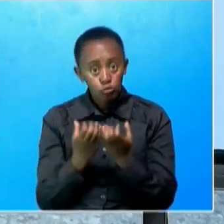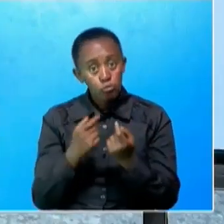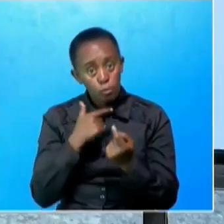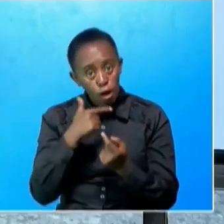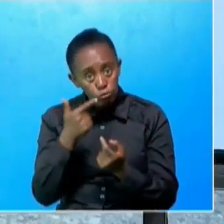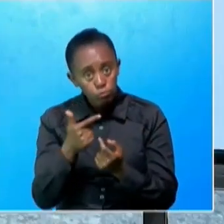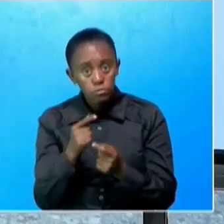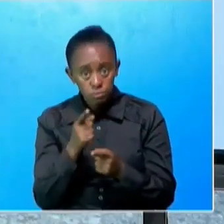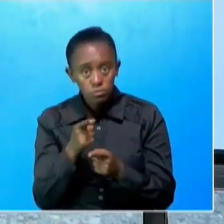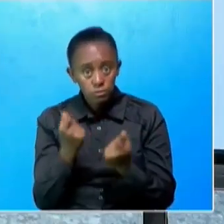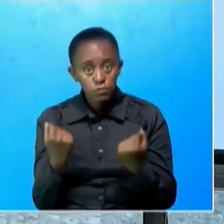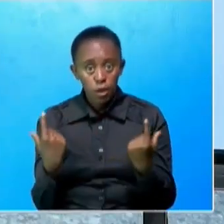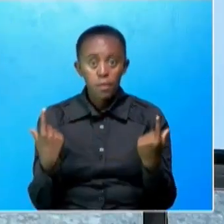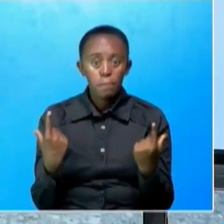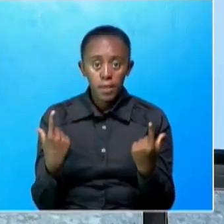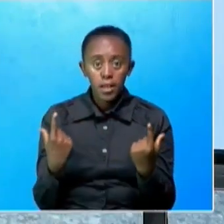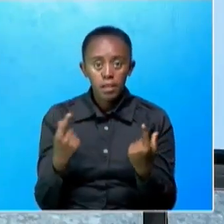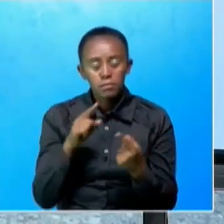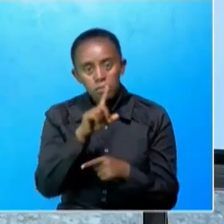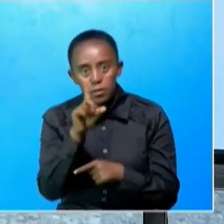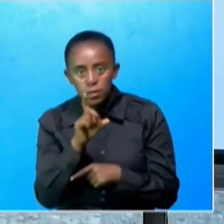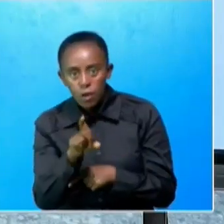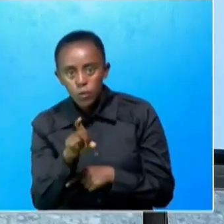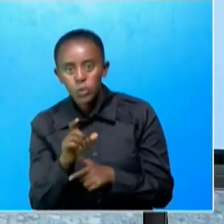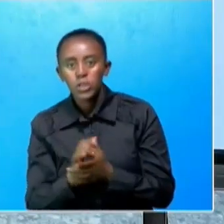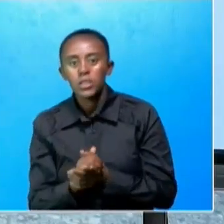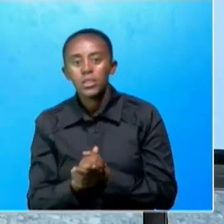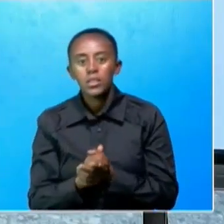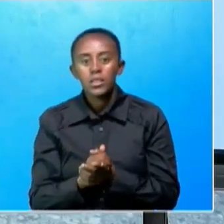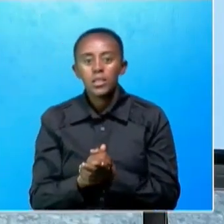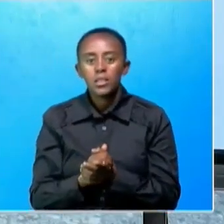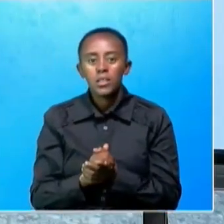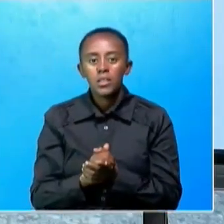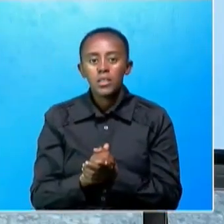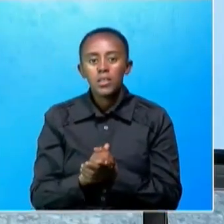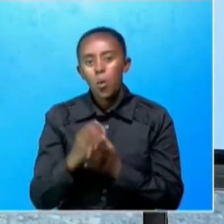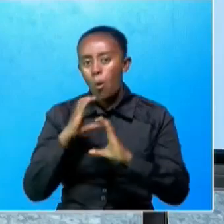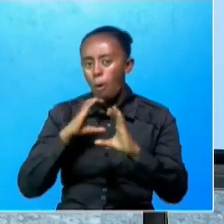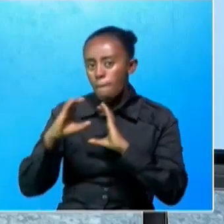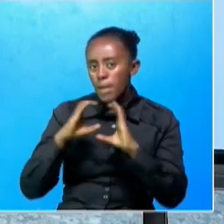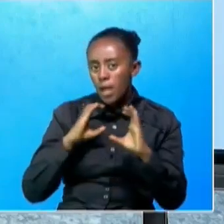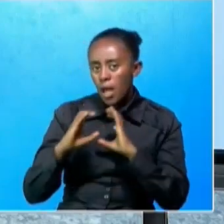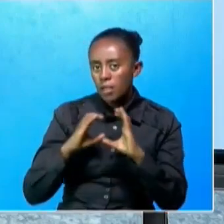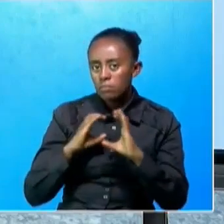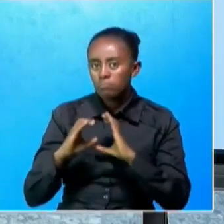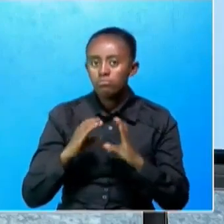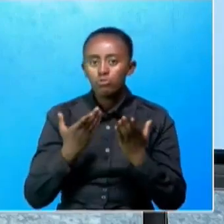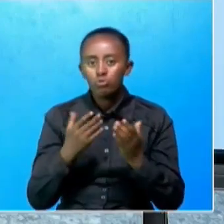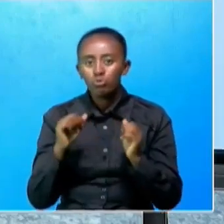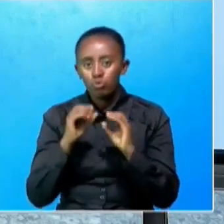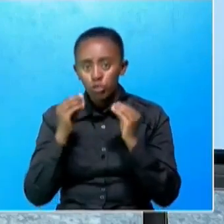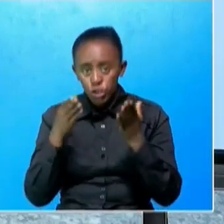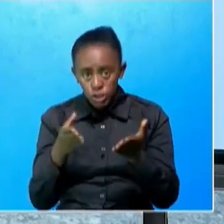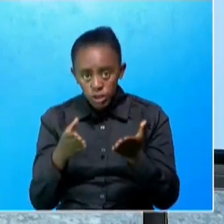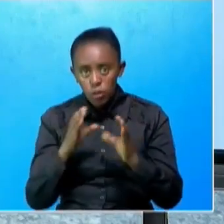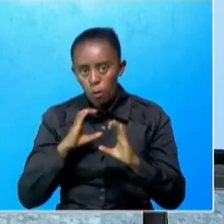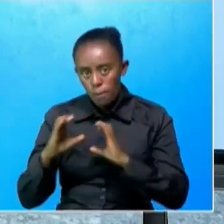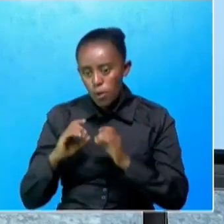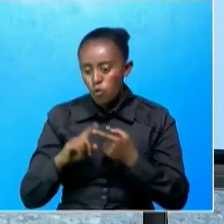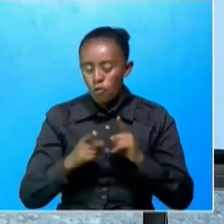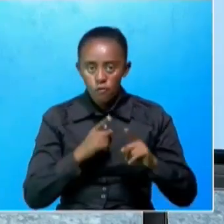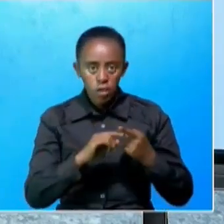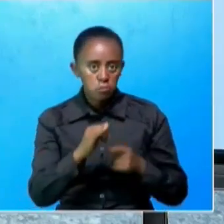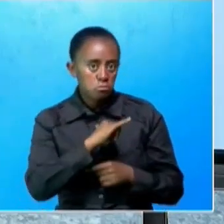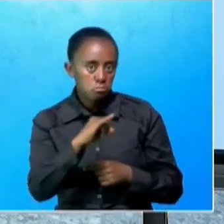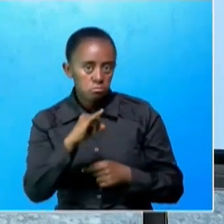Have you got me? Yeah, in order to ask questions. Yeah, in order to communicate with the teachers. In order to communicate with your friends